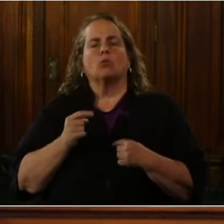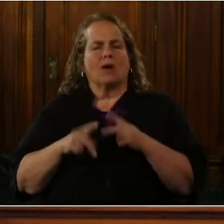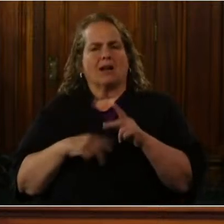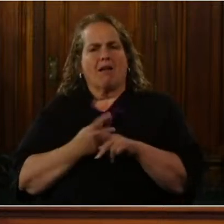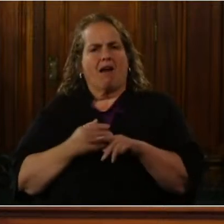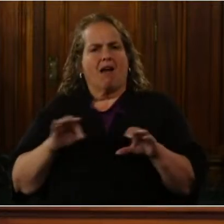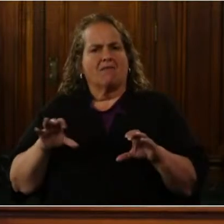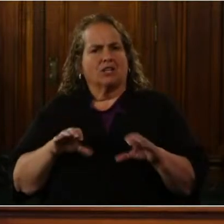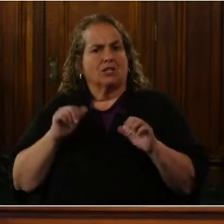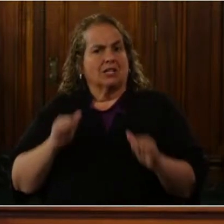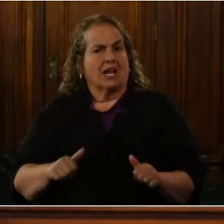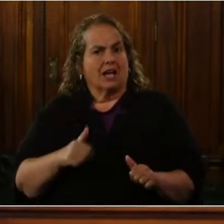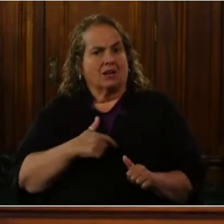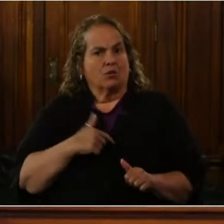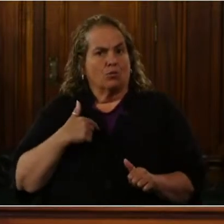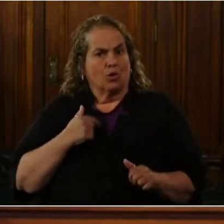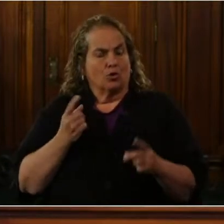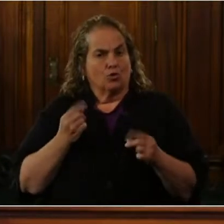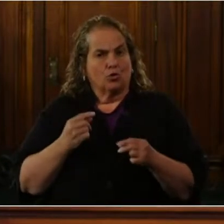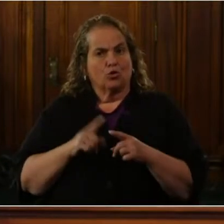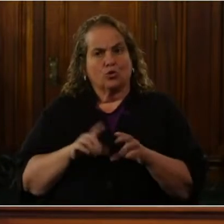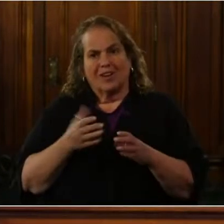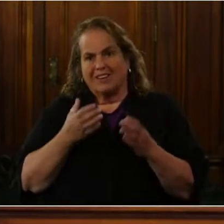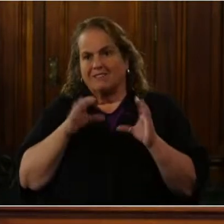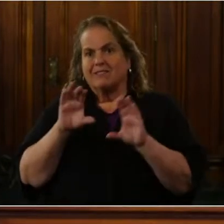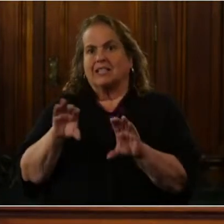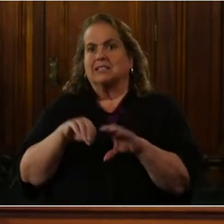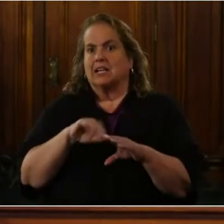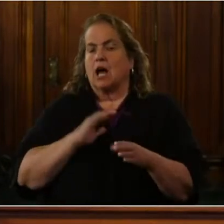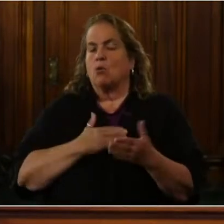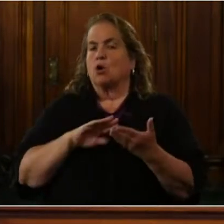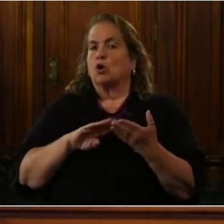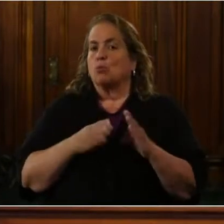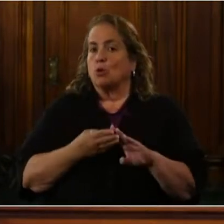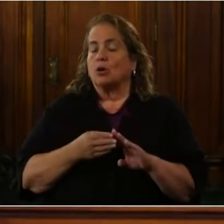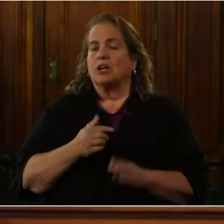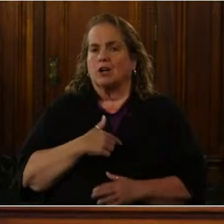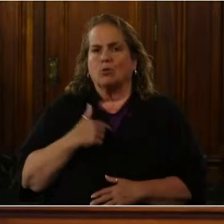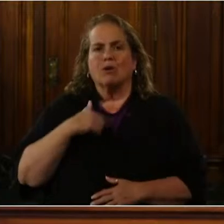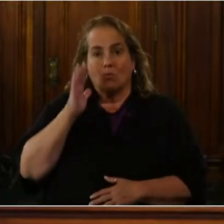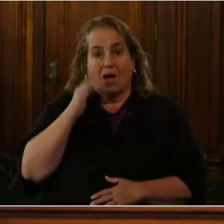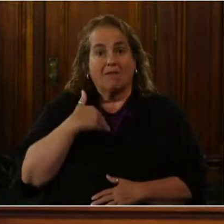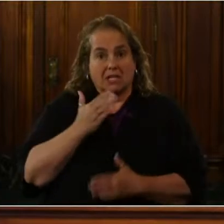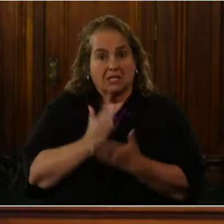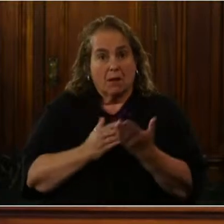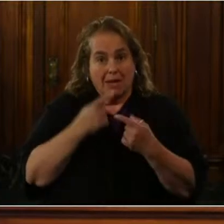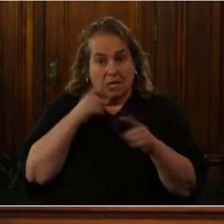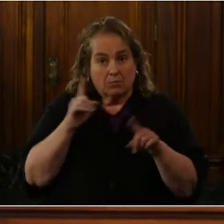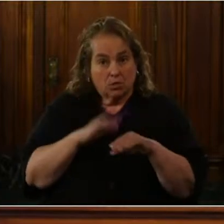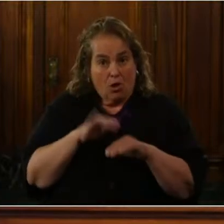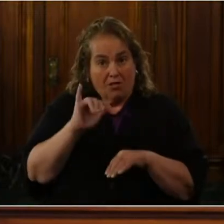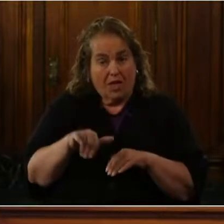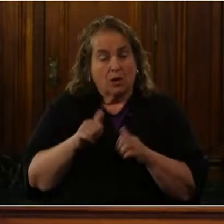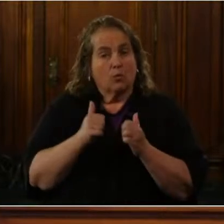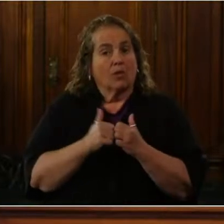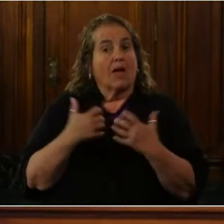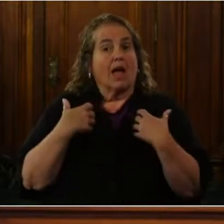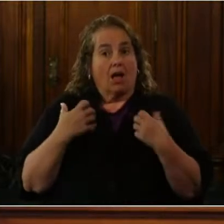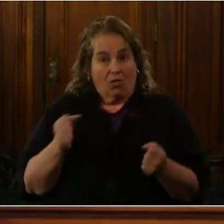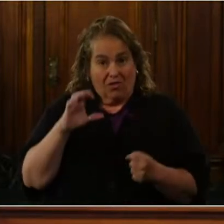actions can we take to invest in our communities of color? We're going to have some announcements on that in terms of health